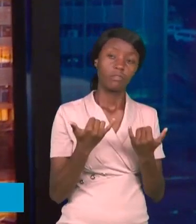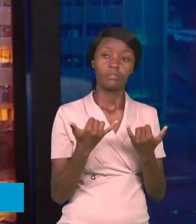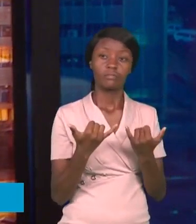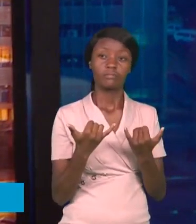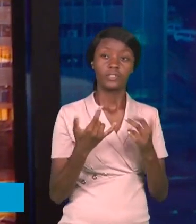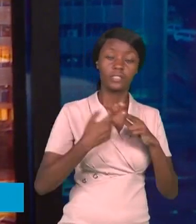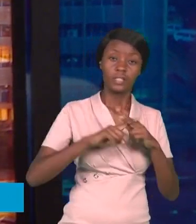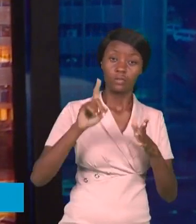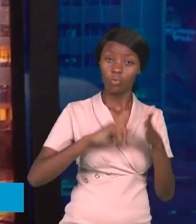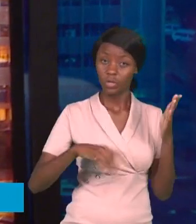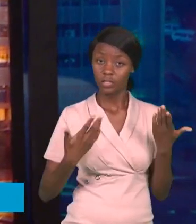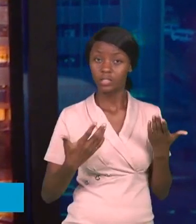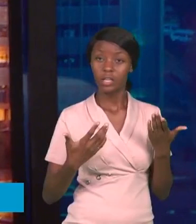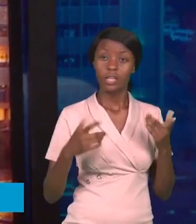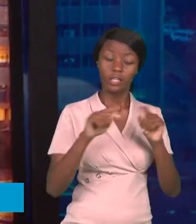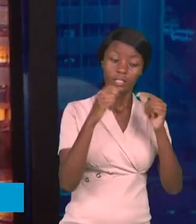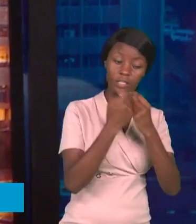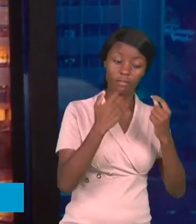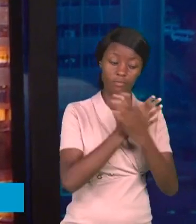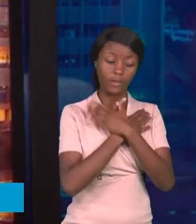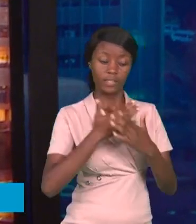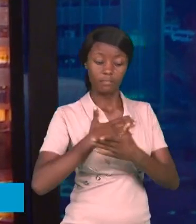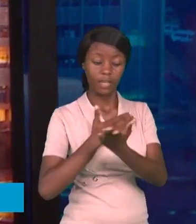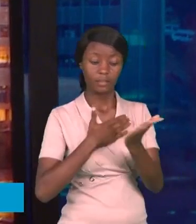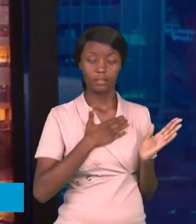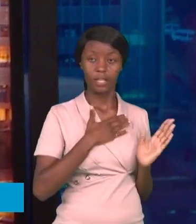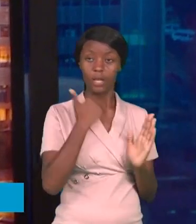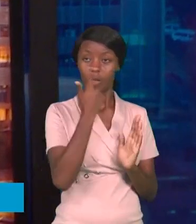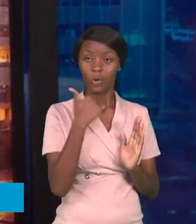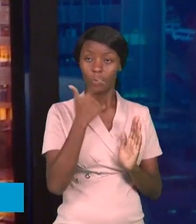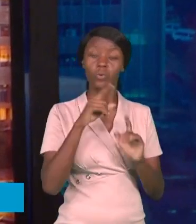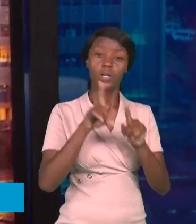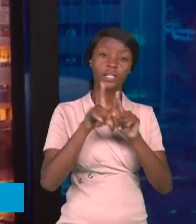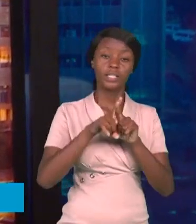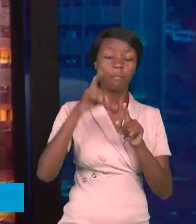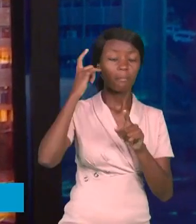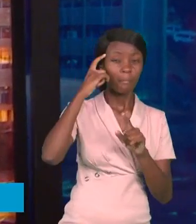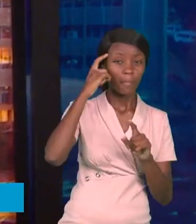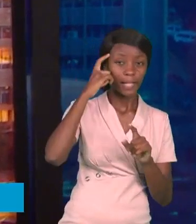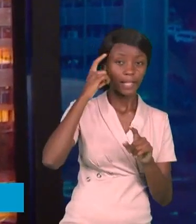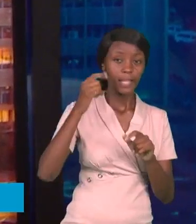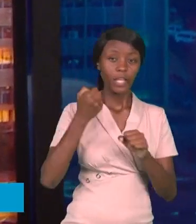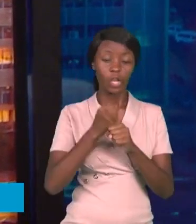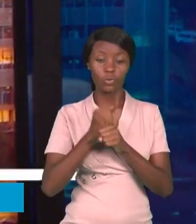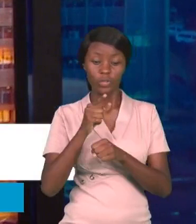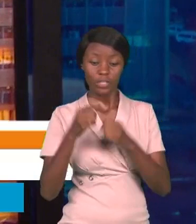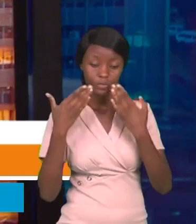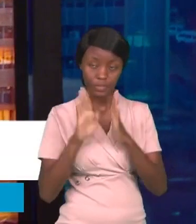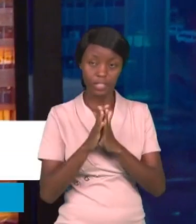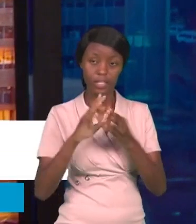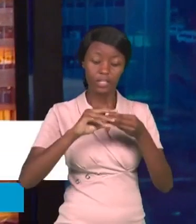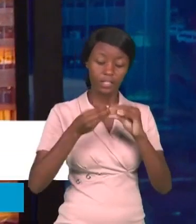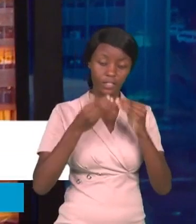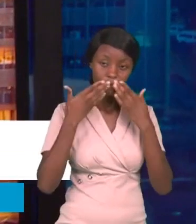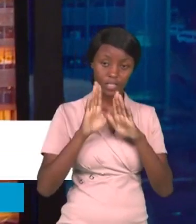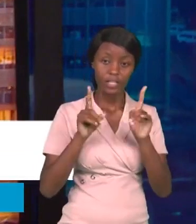came up, teamed up together with my colleagues and friends who are like-minded, and we did this formation. And